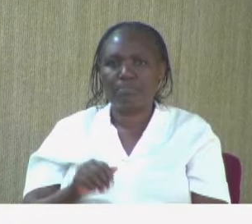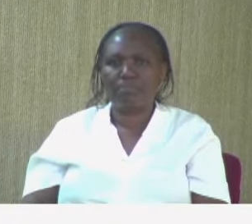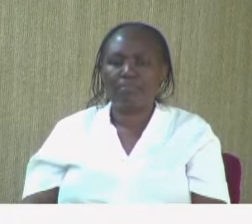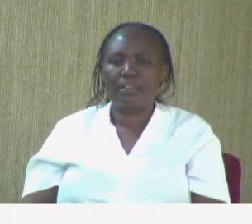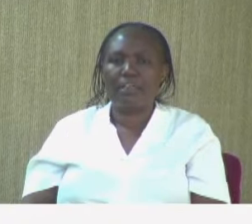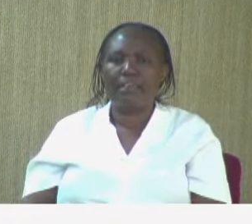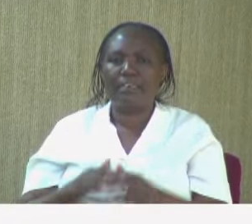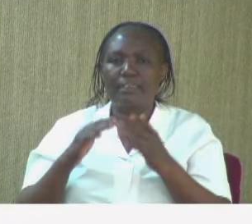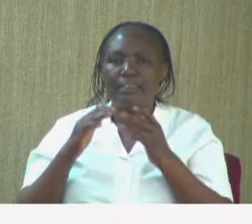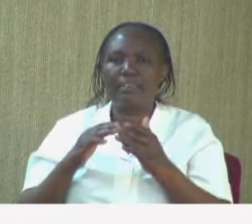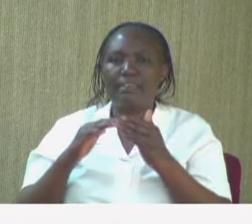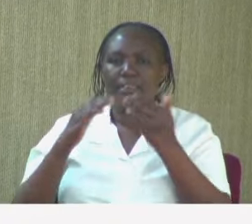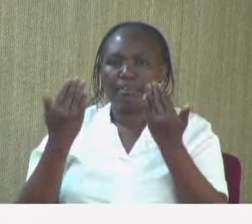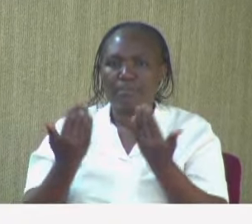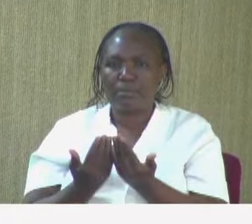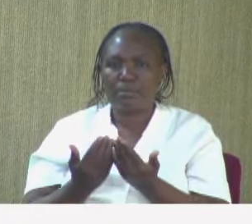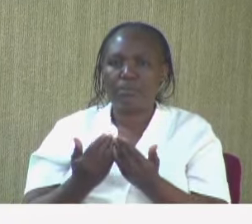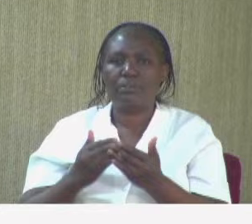Great Controversy.